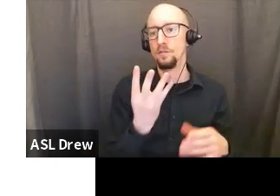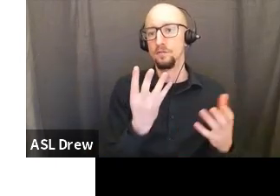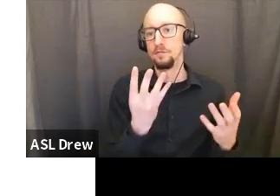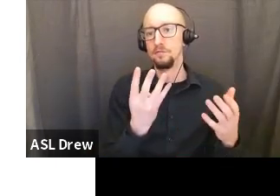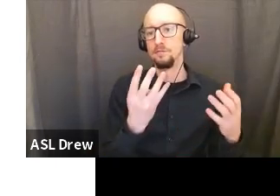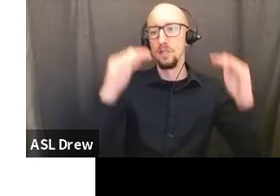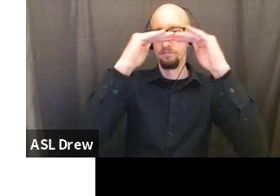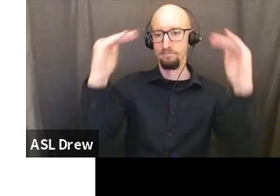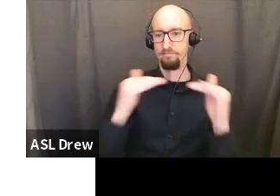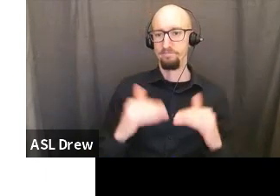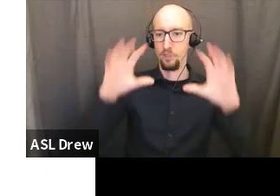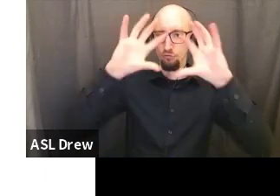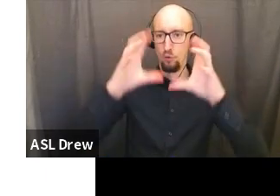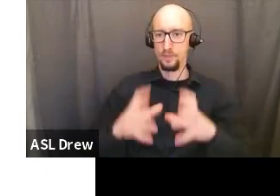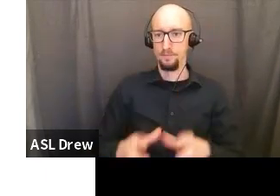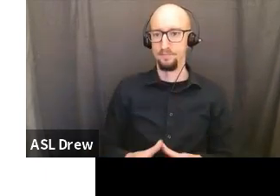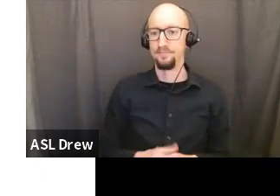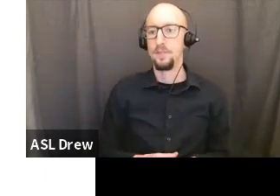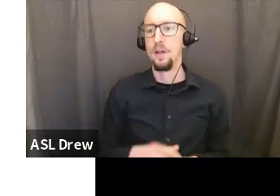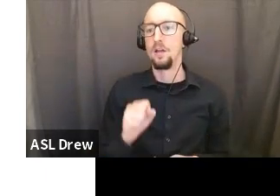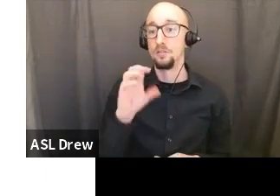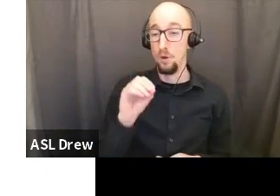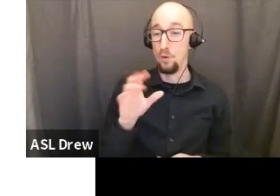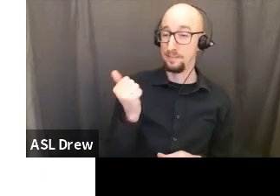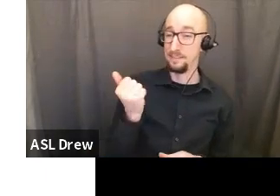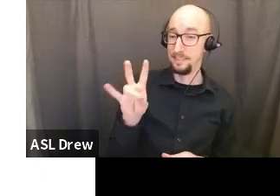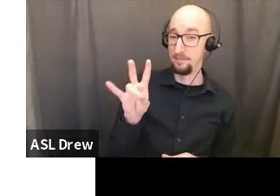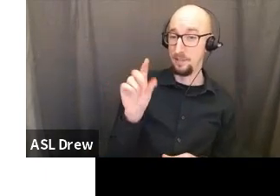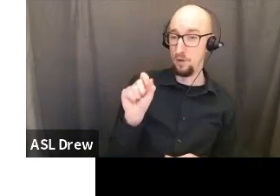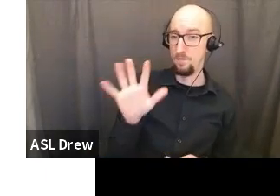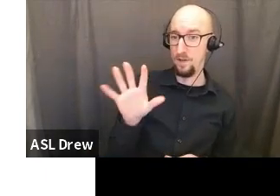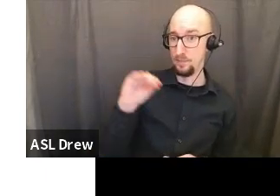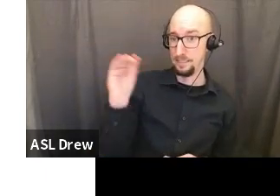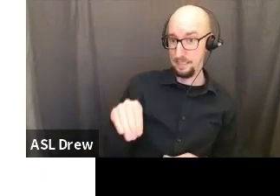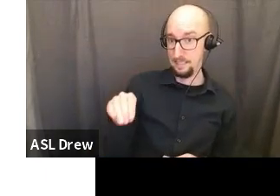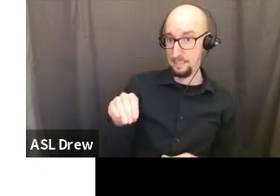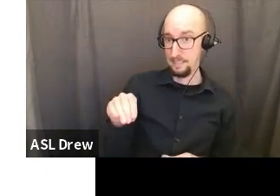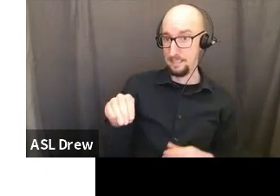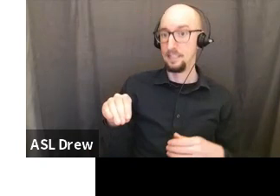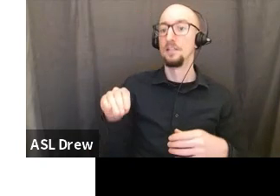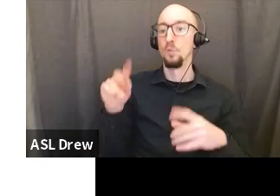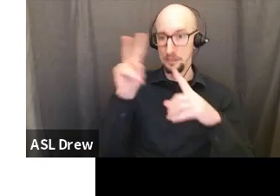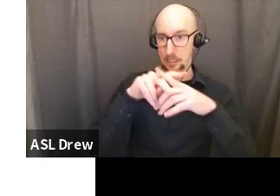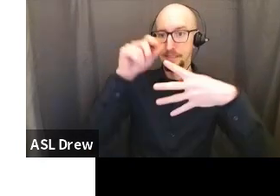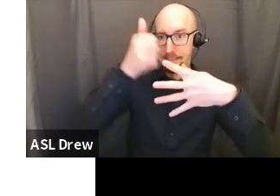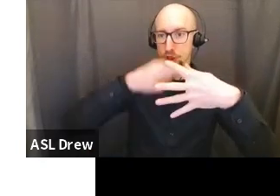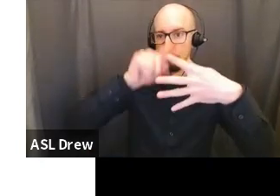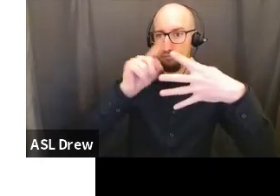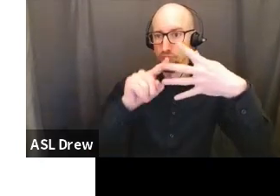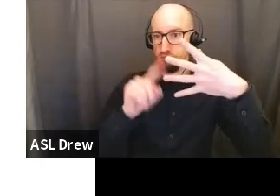socioeconomic tiers. So in essence, 17.5% of seats to each of 4 socioeconomic